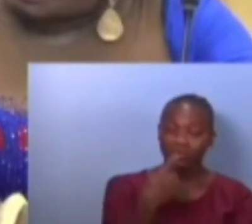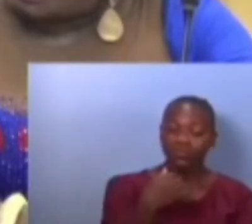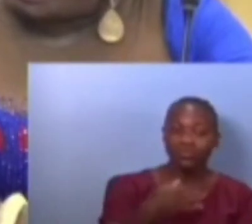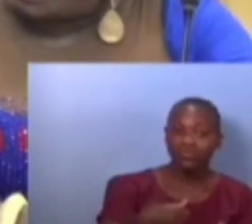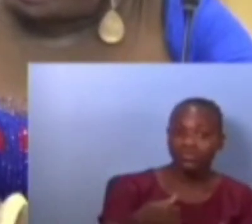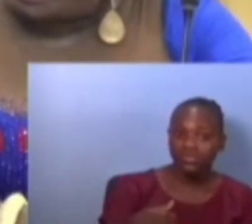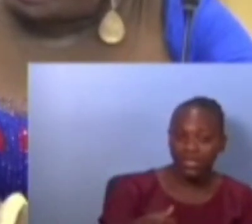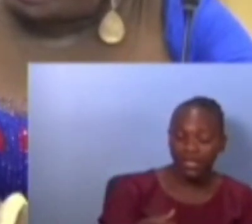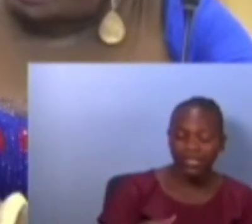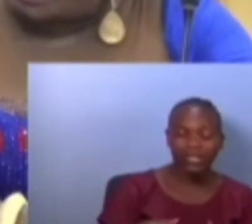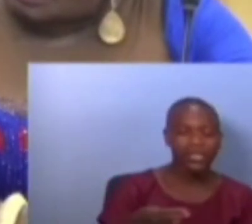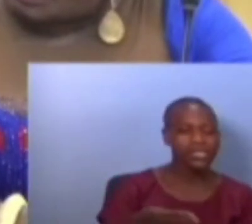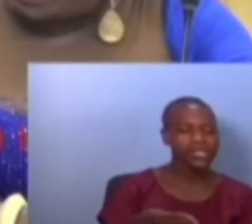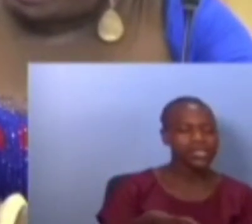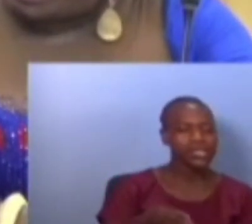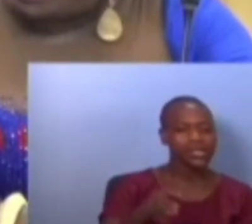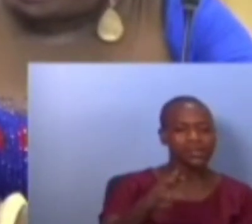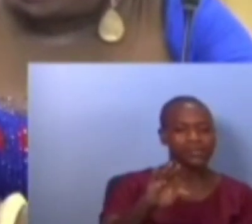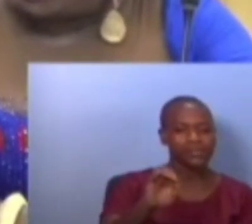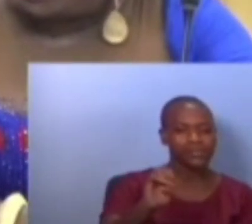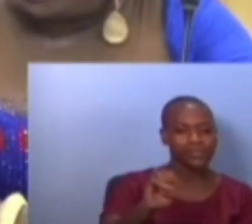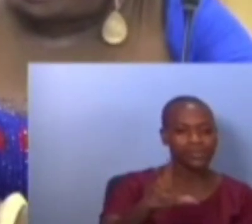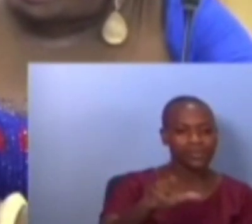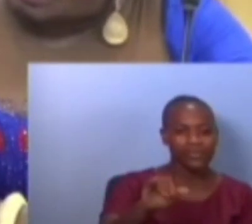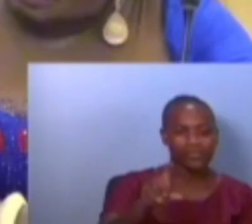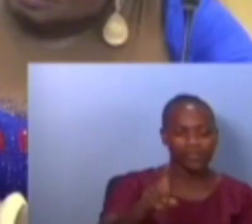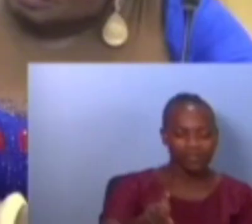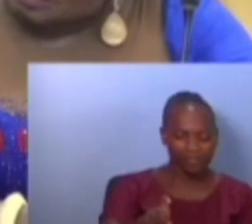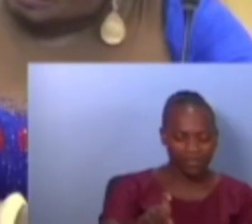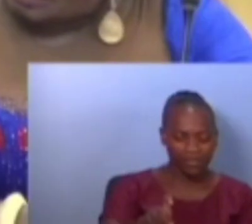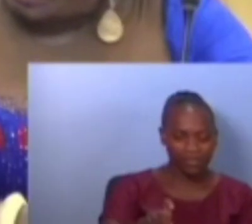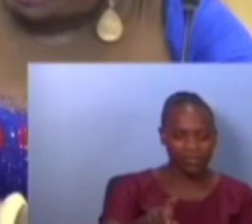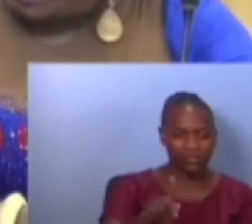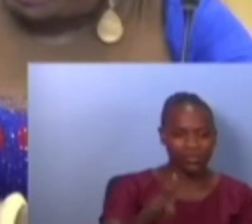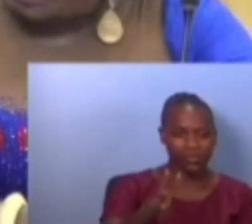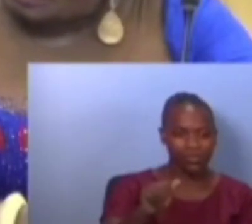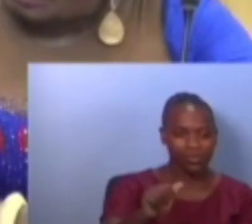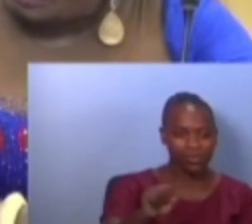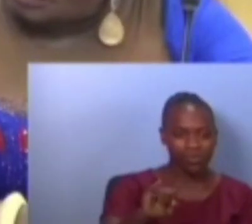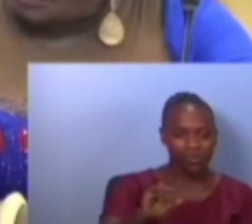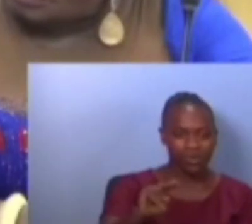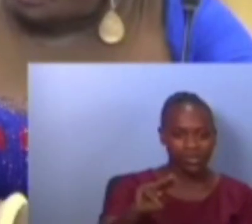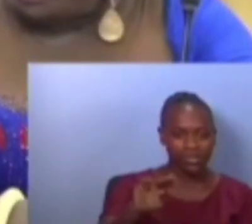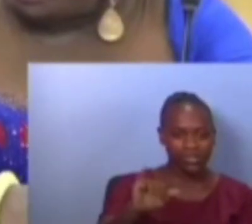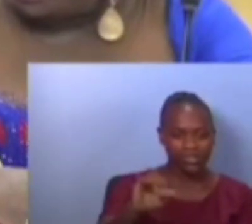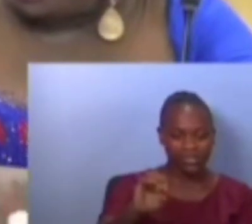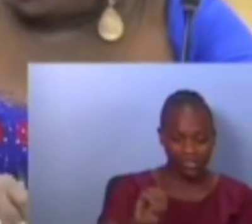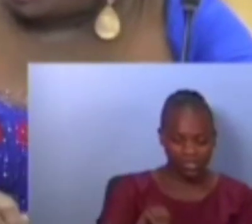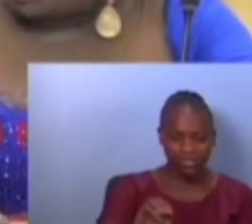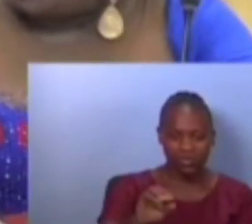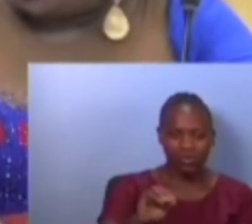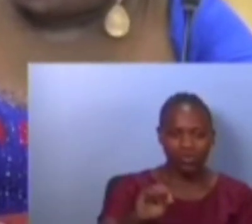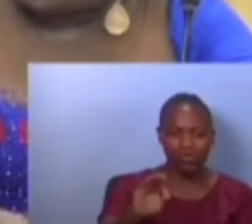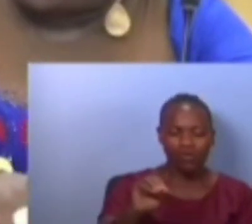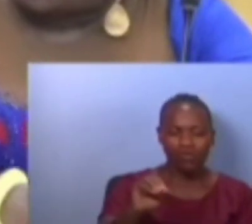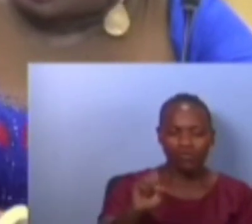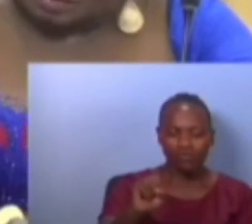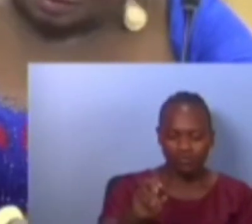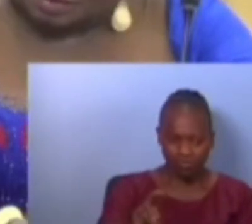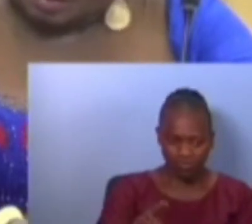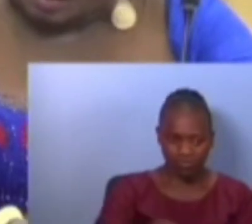by Mr. Felix Ofosu, Kwachi Ofosu, as Special Aide.